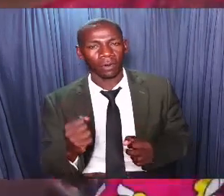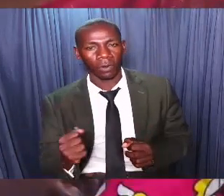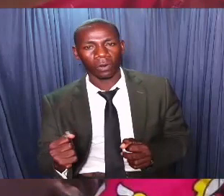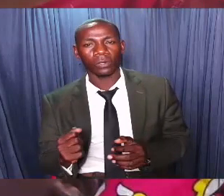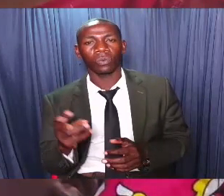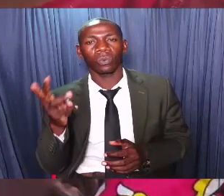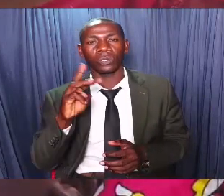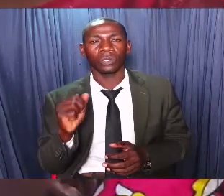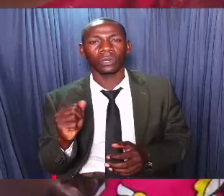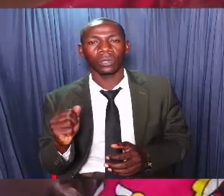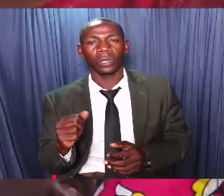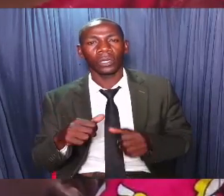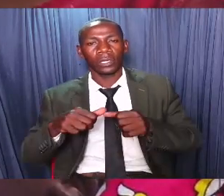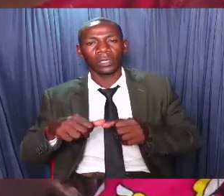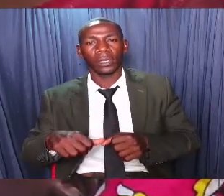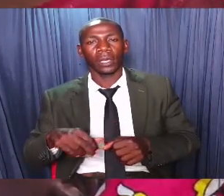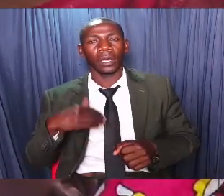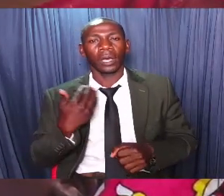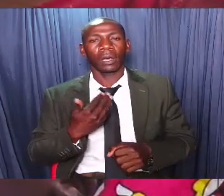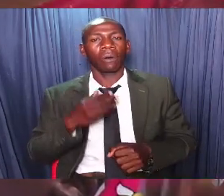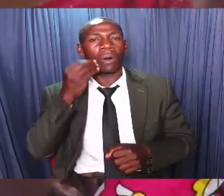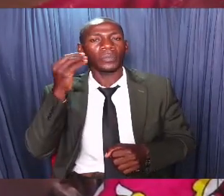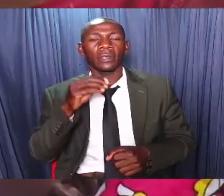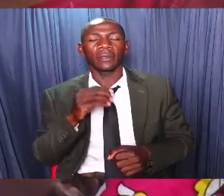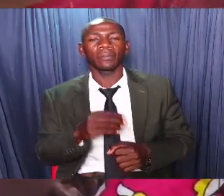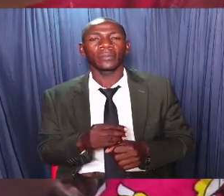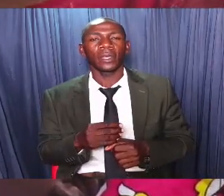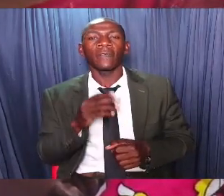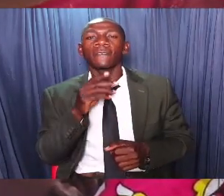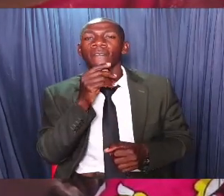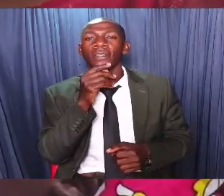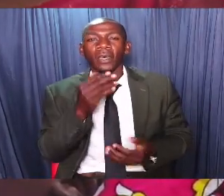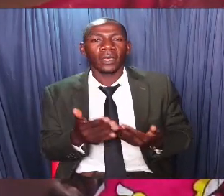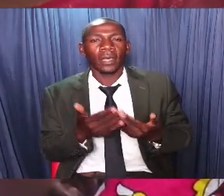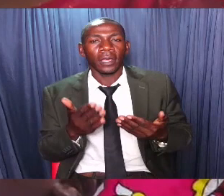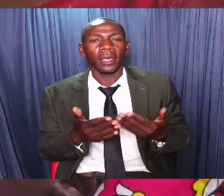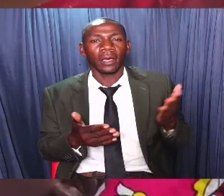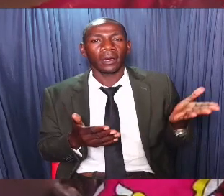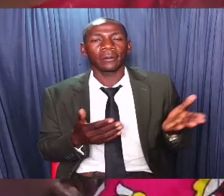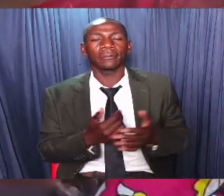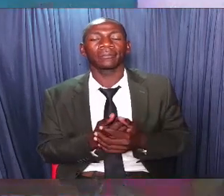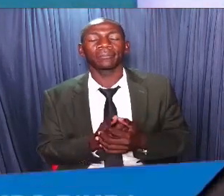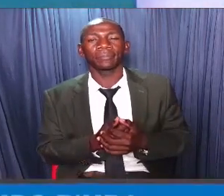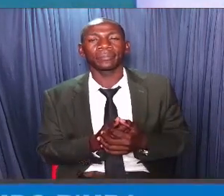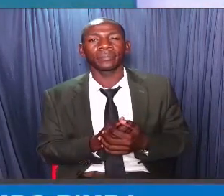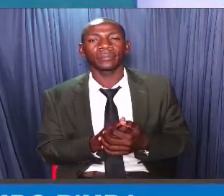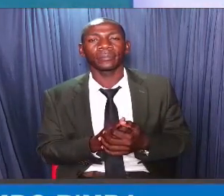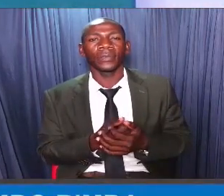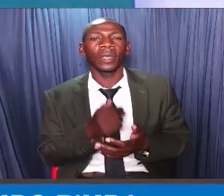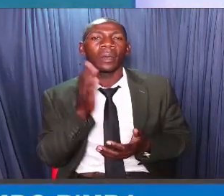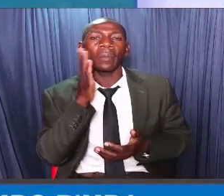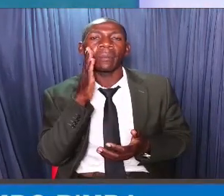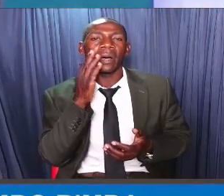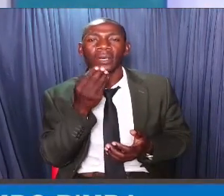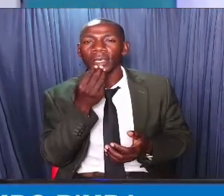taken in age. Lakini akawa baba amemleta nyumbani. But my father had anamlea yeye. And keeping her. Mama